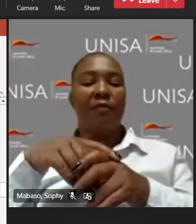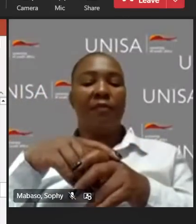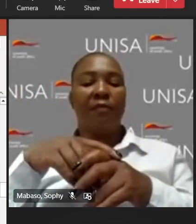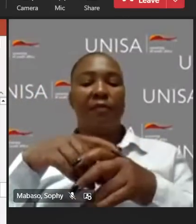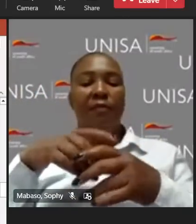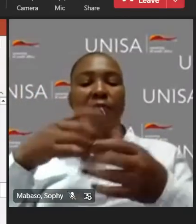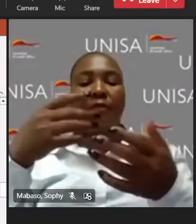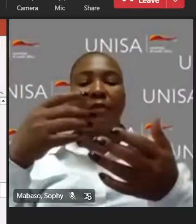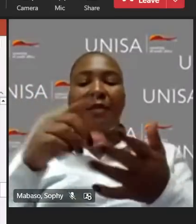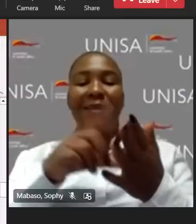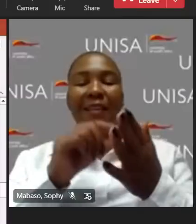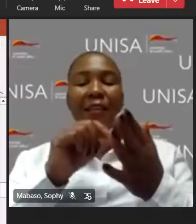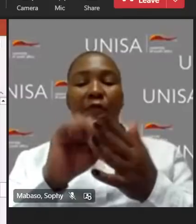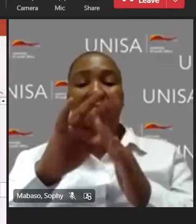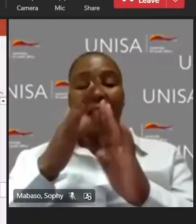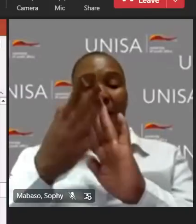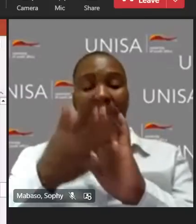of August.